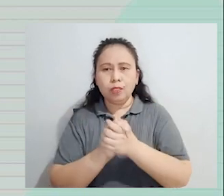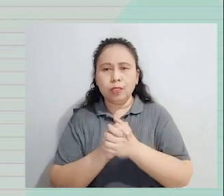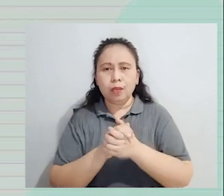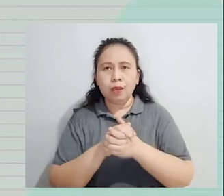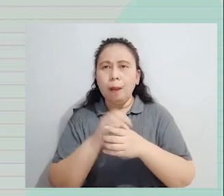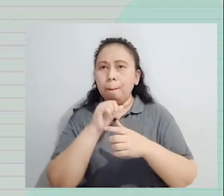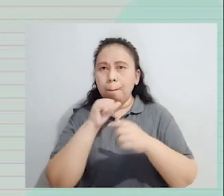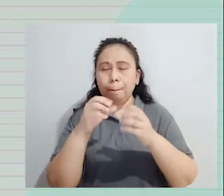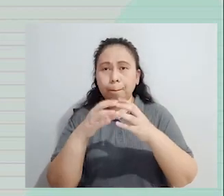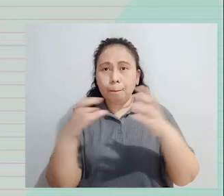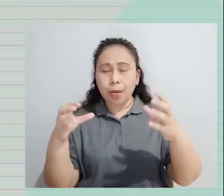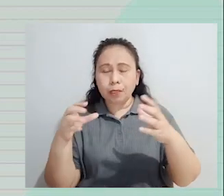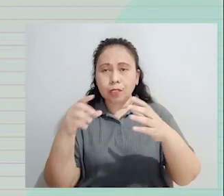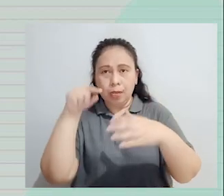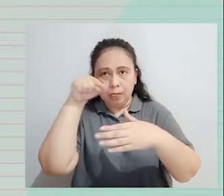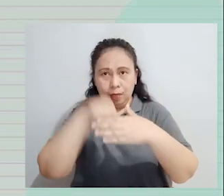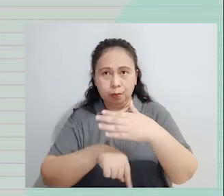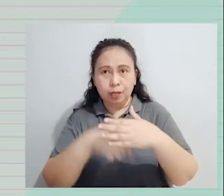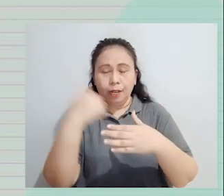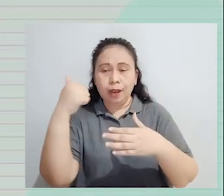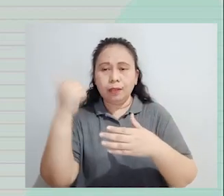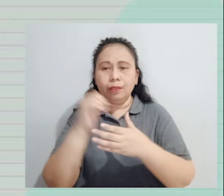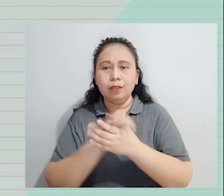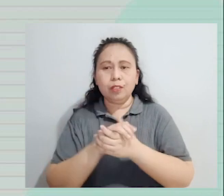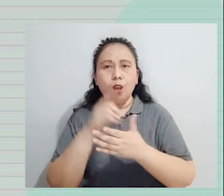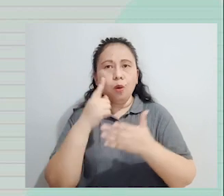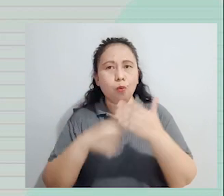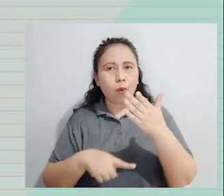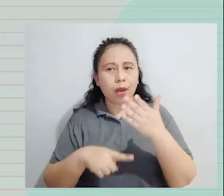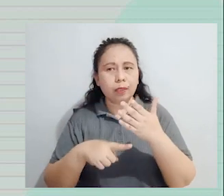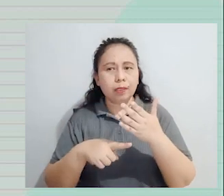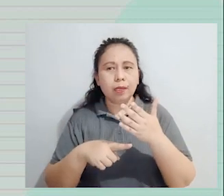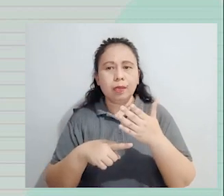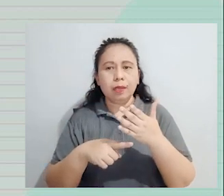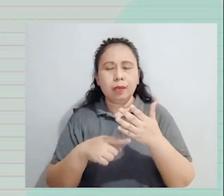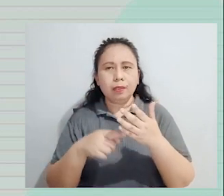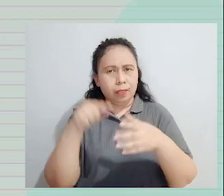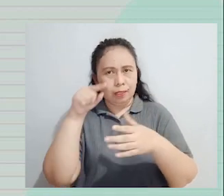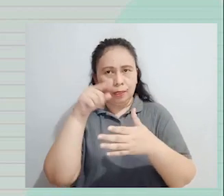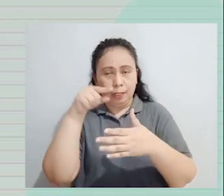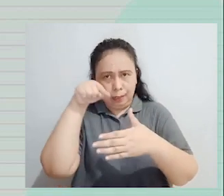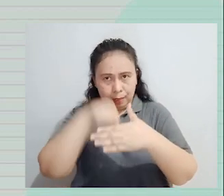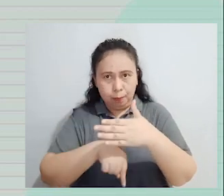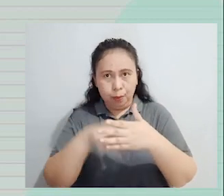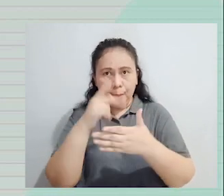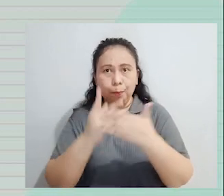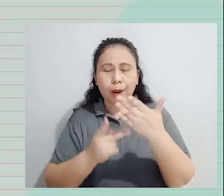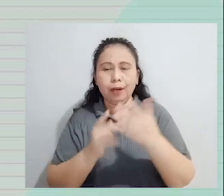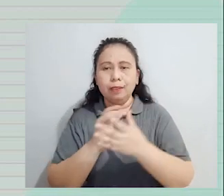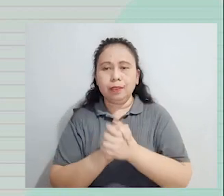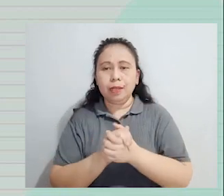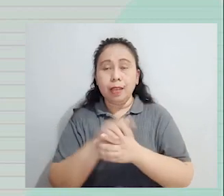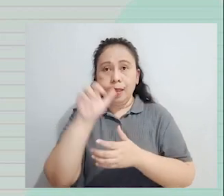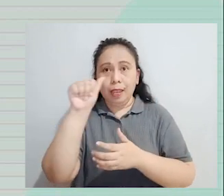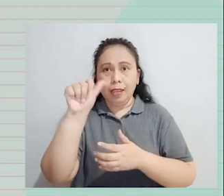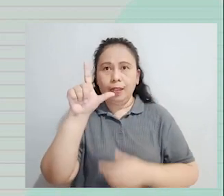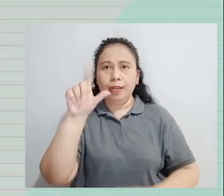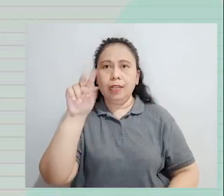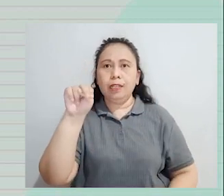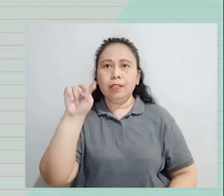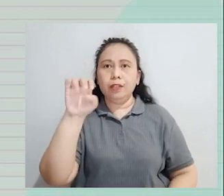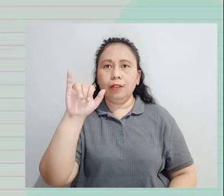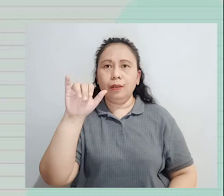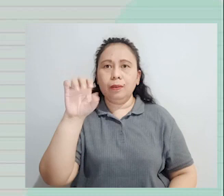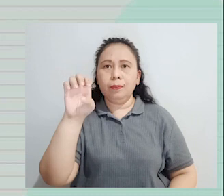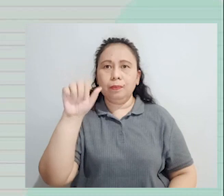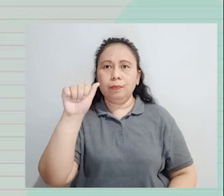much deeper than the rest. What most likely is that deeper part? A. Linear